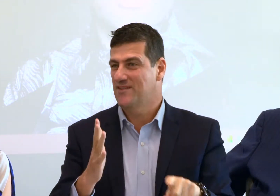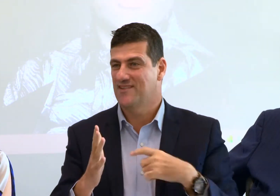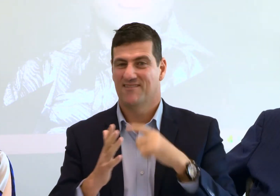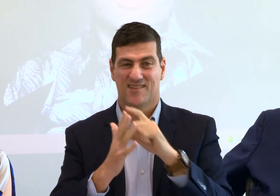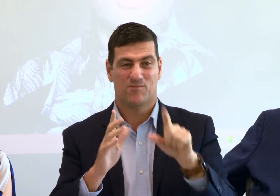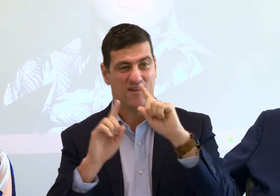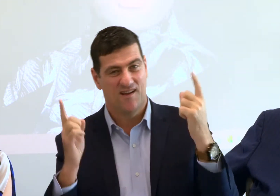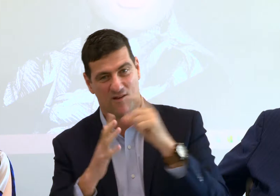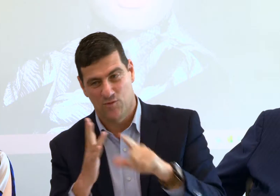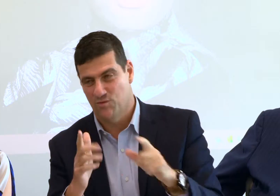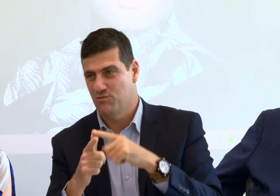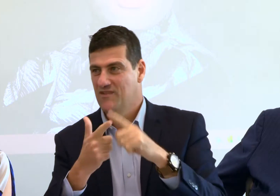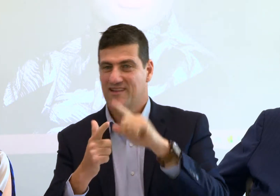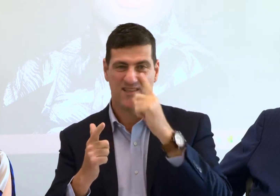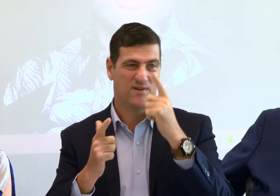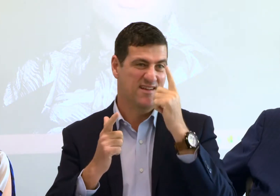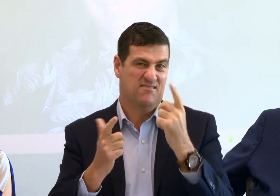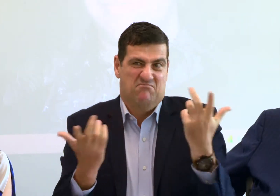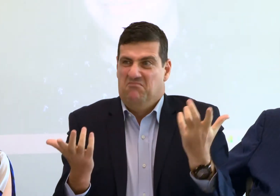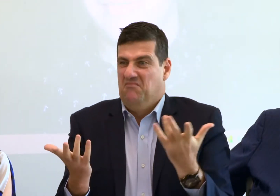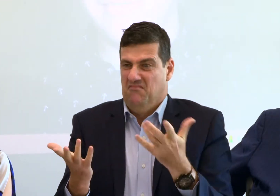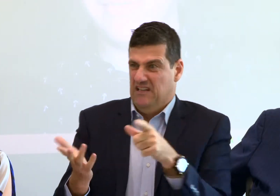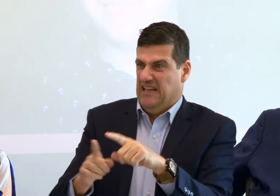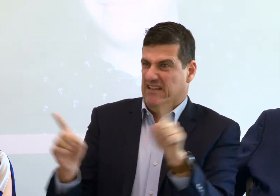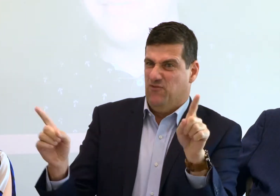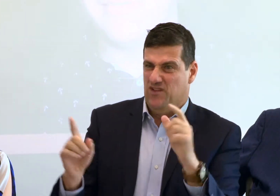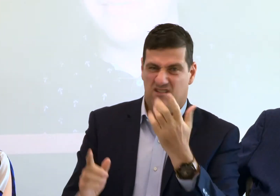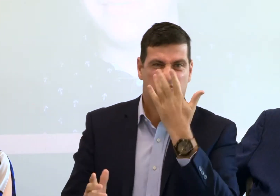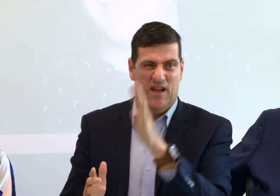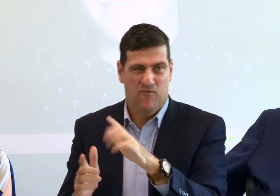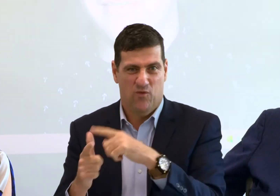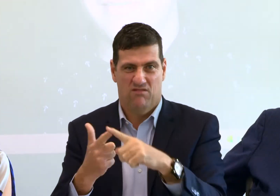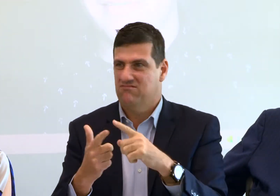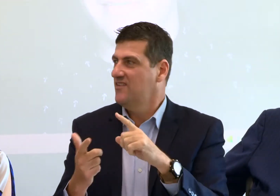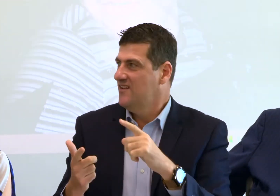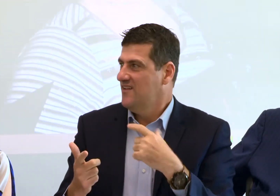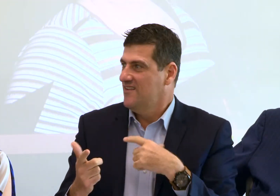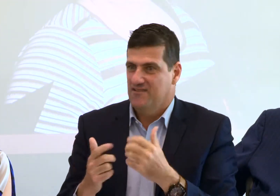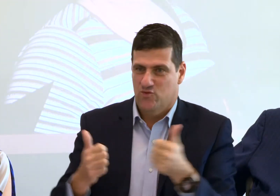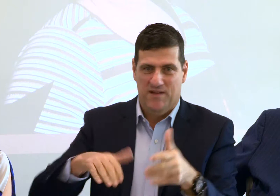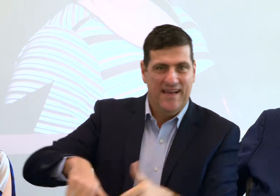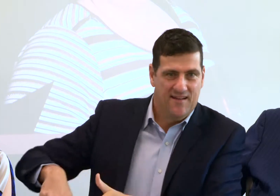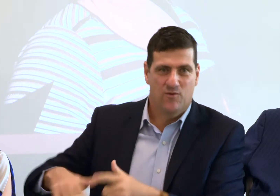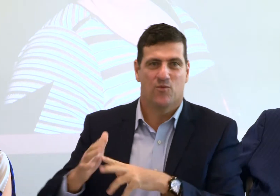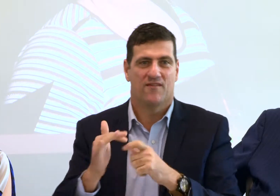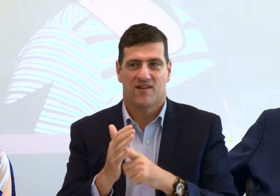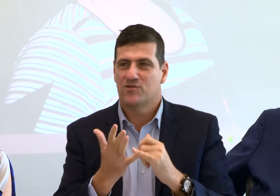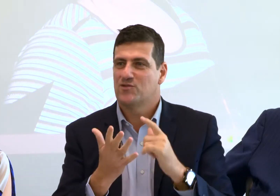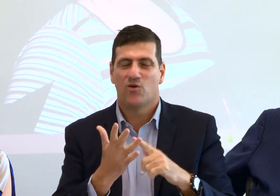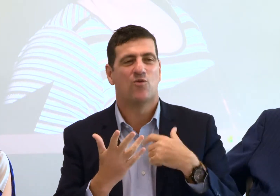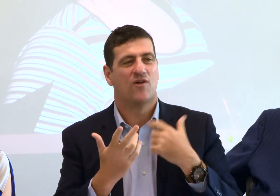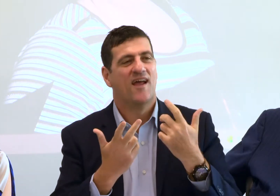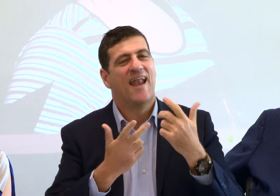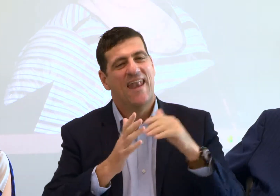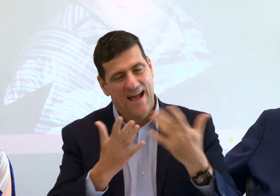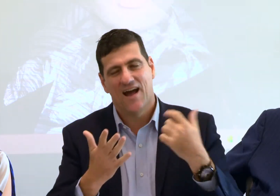lessened, and that was the perception of a disability and what they can't do, or how they're different and how that may be shameful and why that